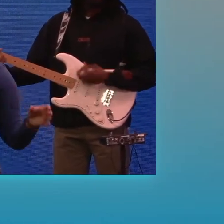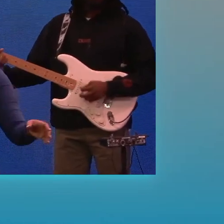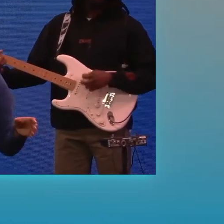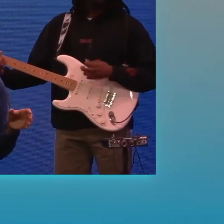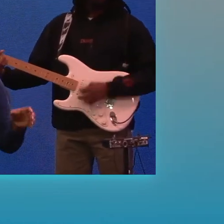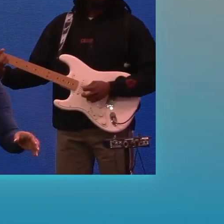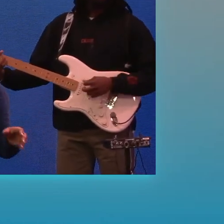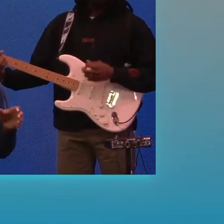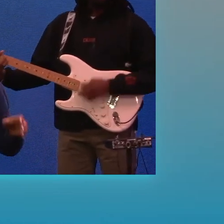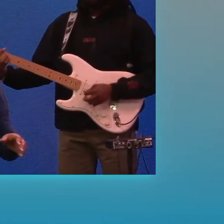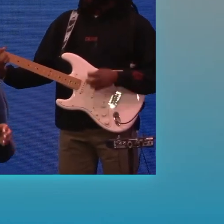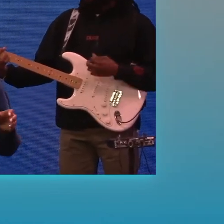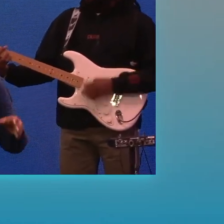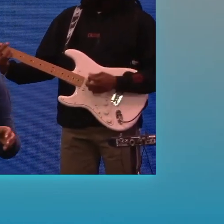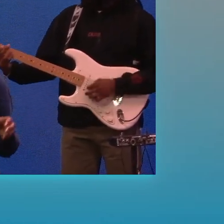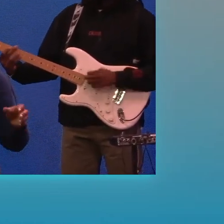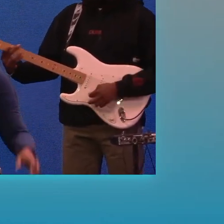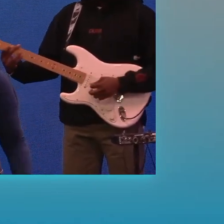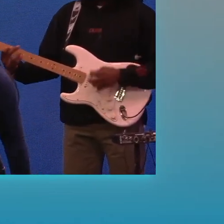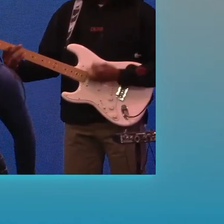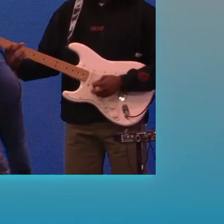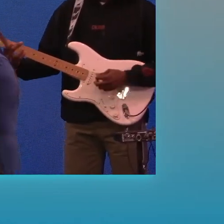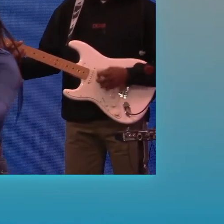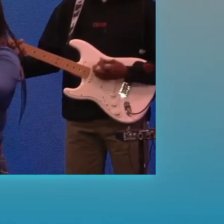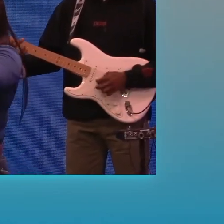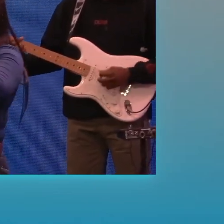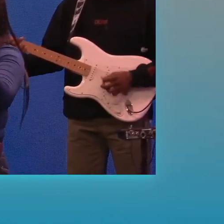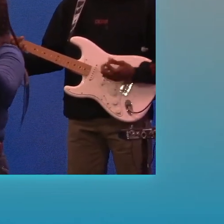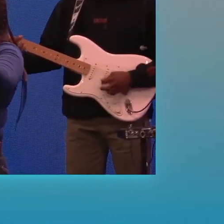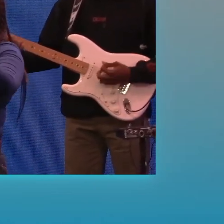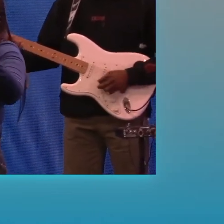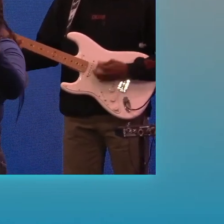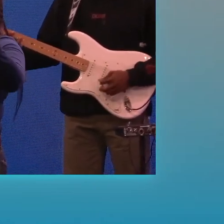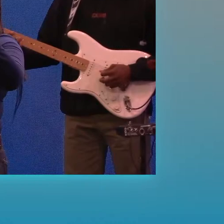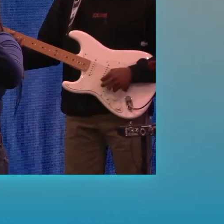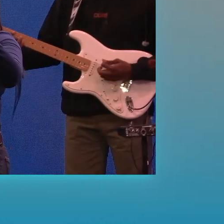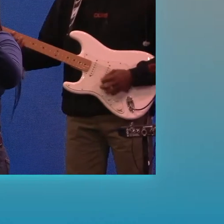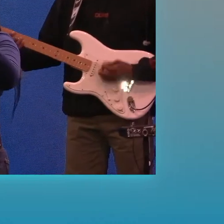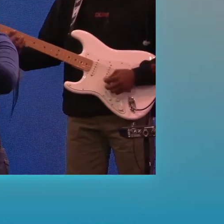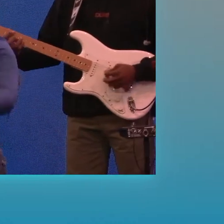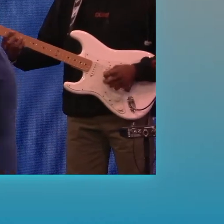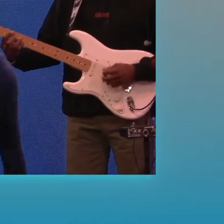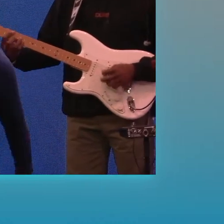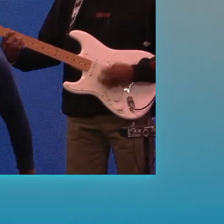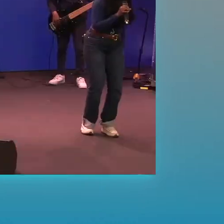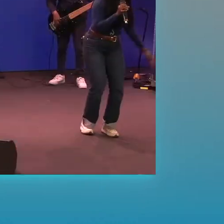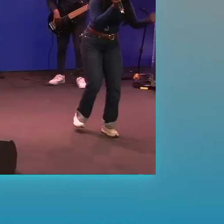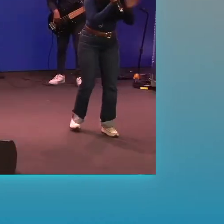darkness, into your glorious day. You called my name,